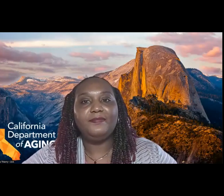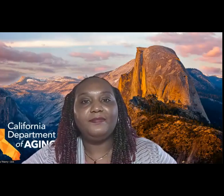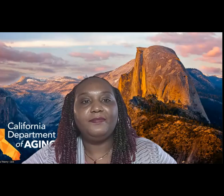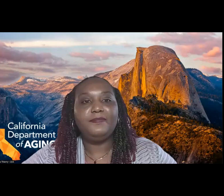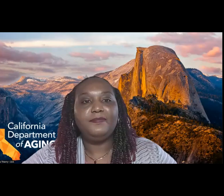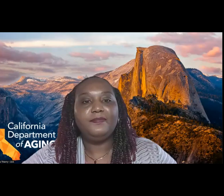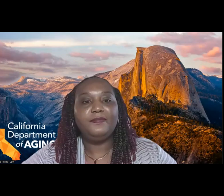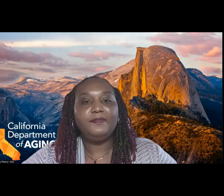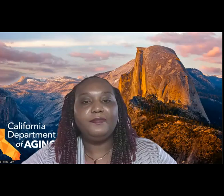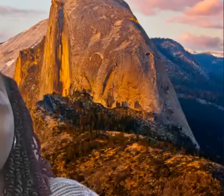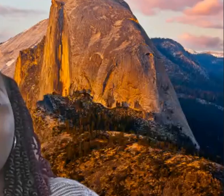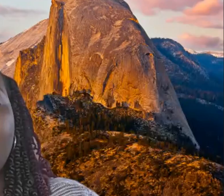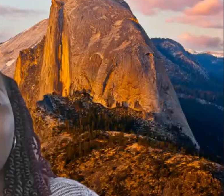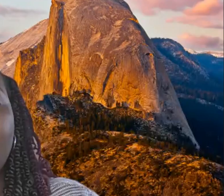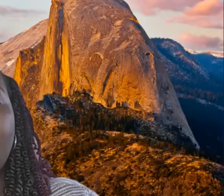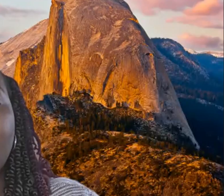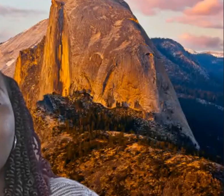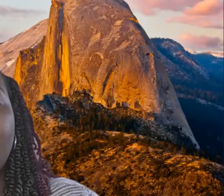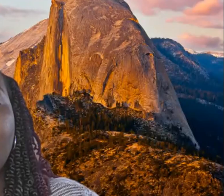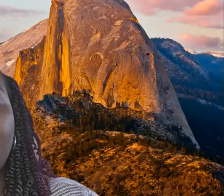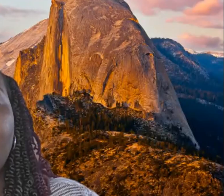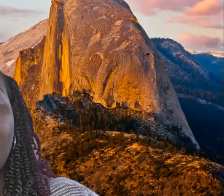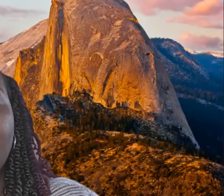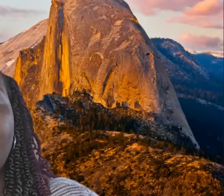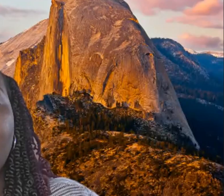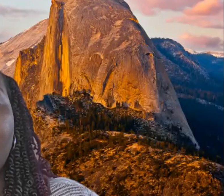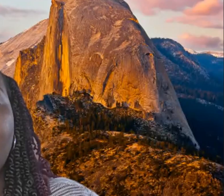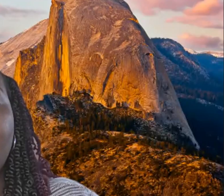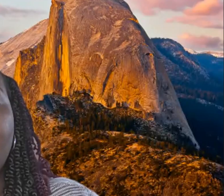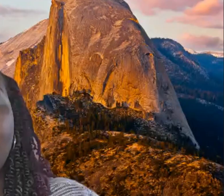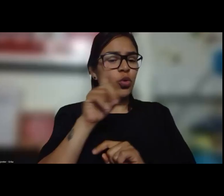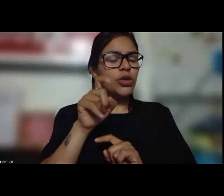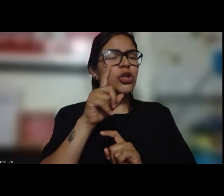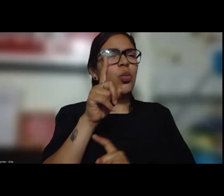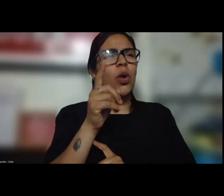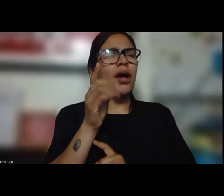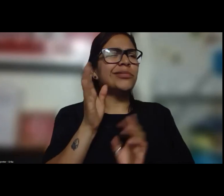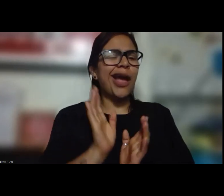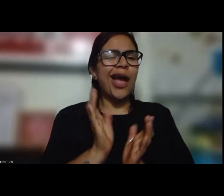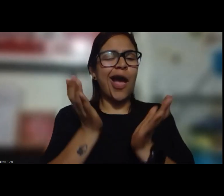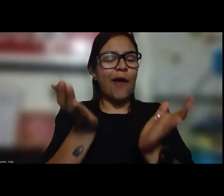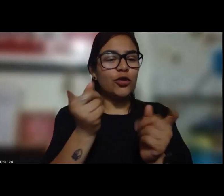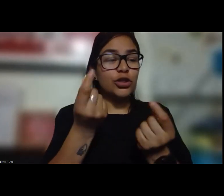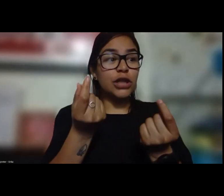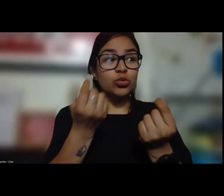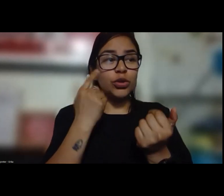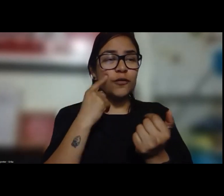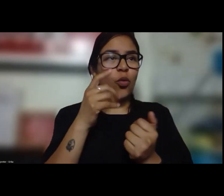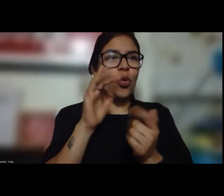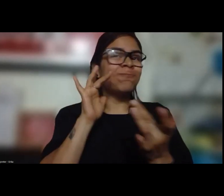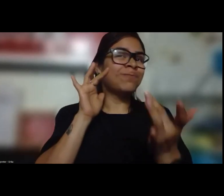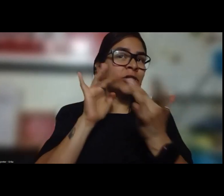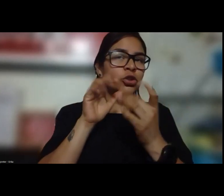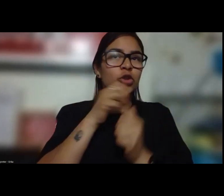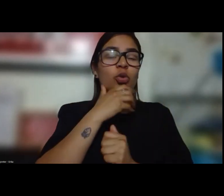excuse me, the survey. I have two questions. One is, what effort is being made to reach older adults who are